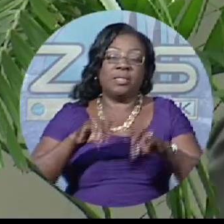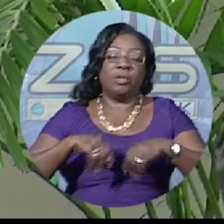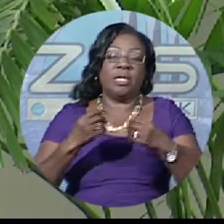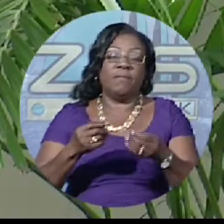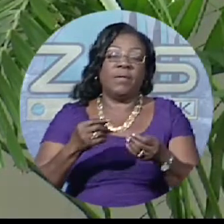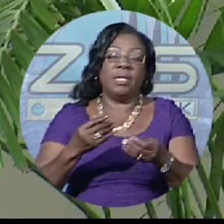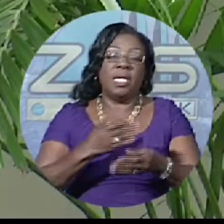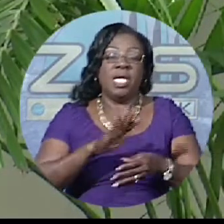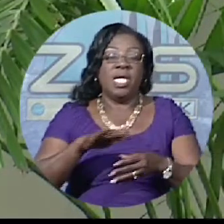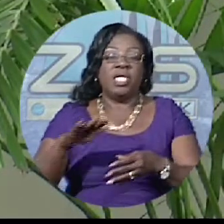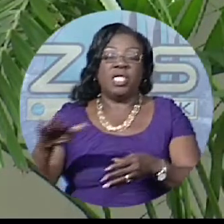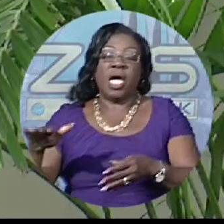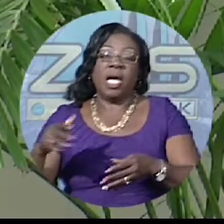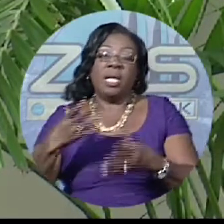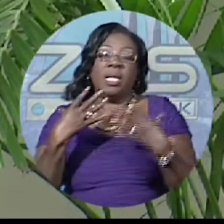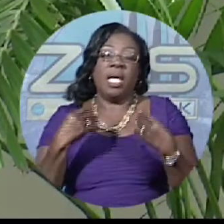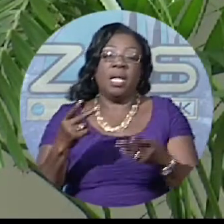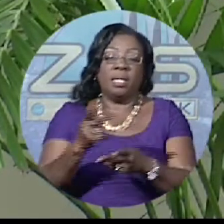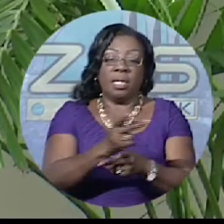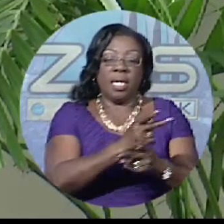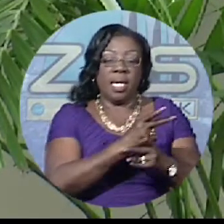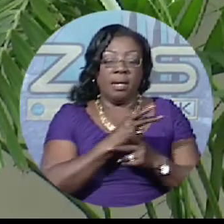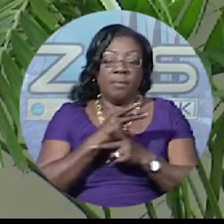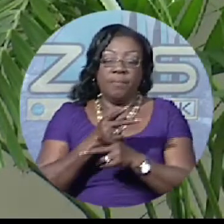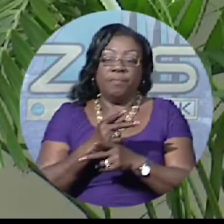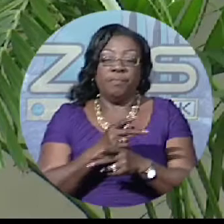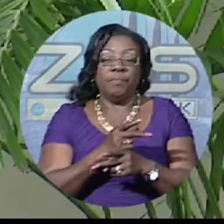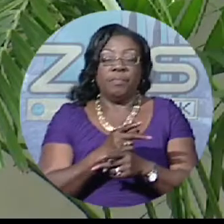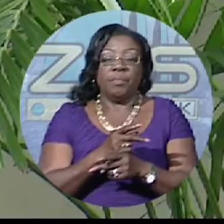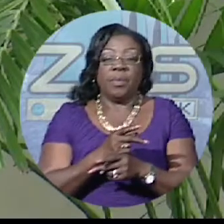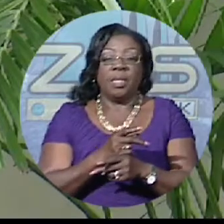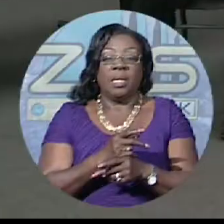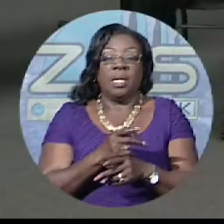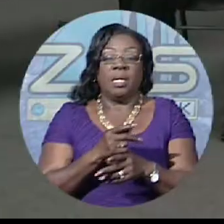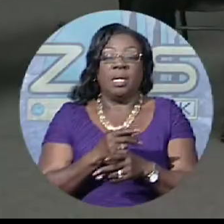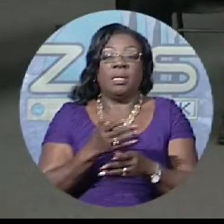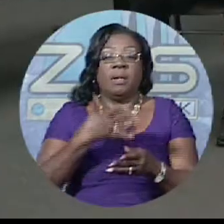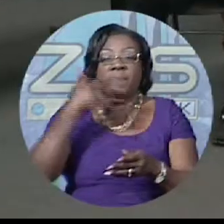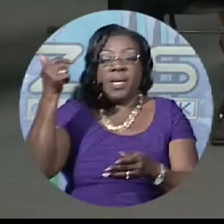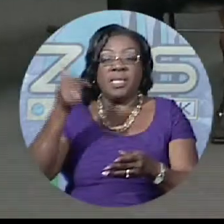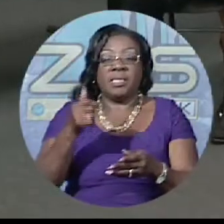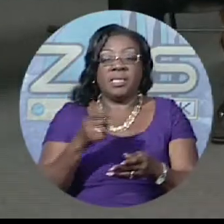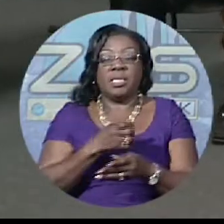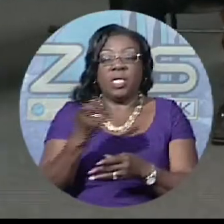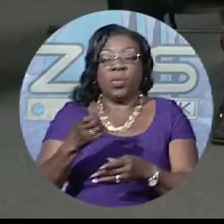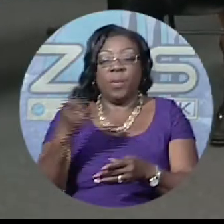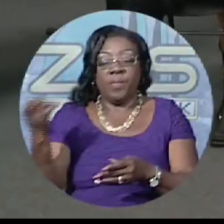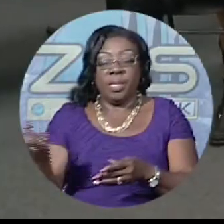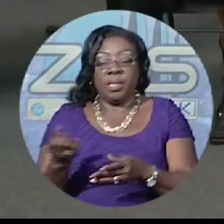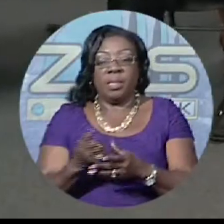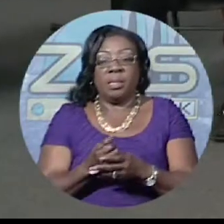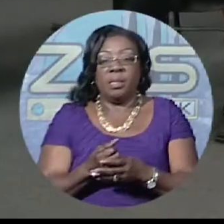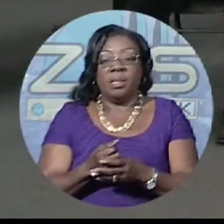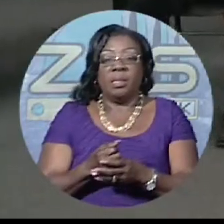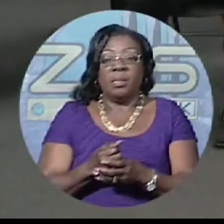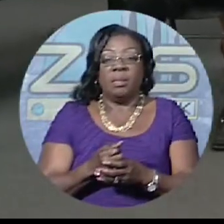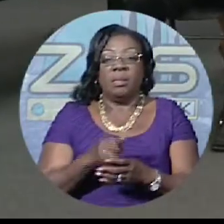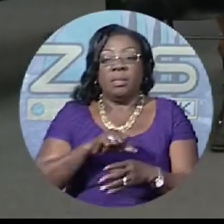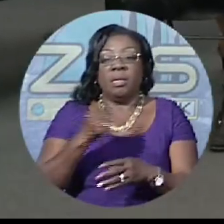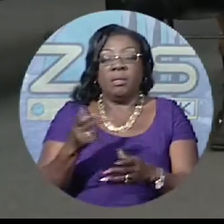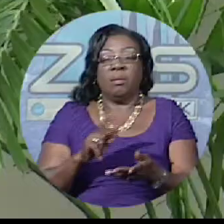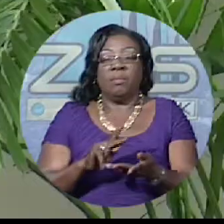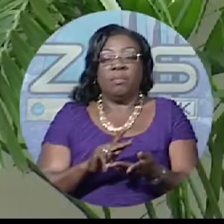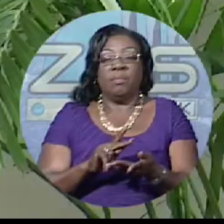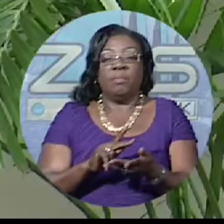pediatric specialists, world-class institutions, and state-of-the-art equipment. Other elements of this historic